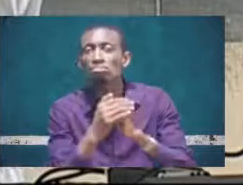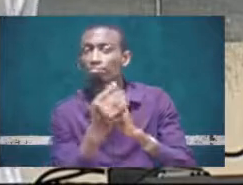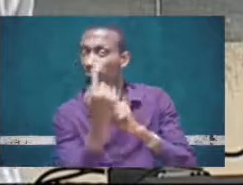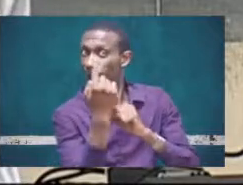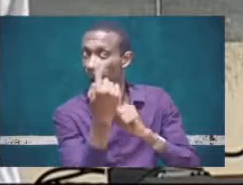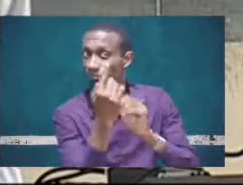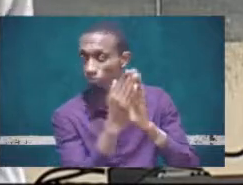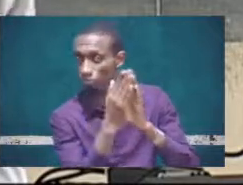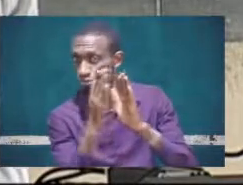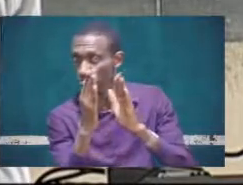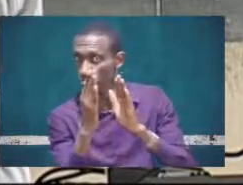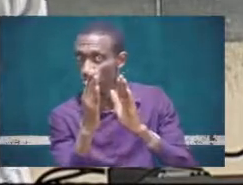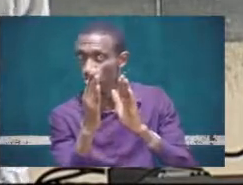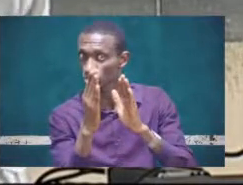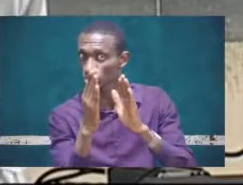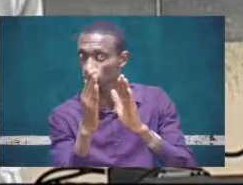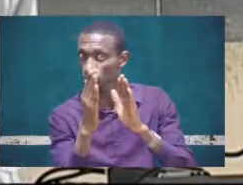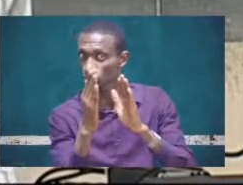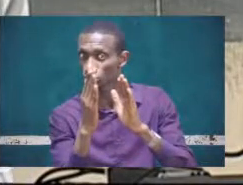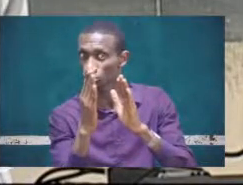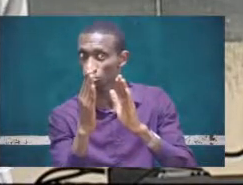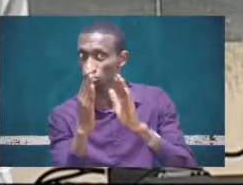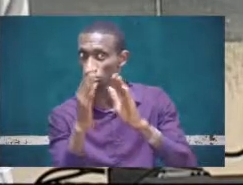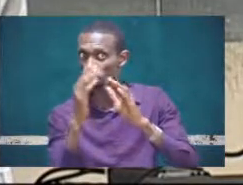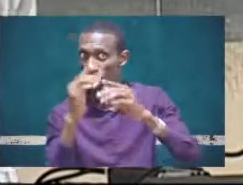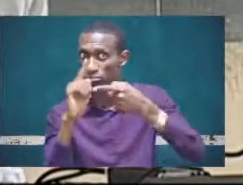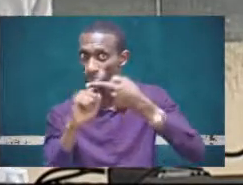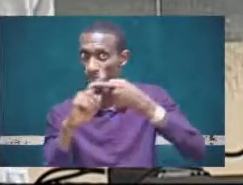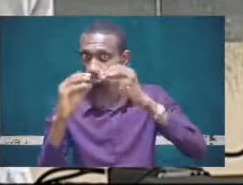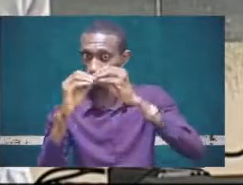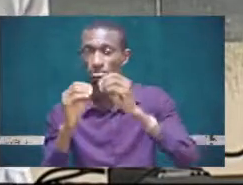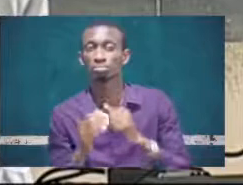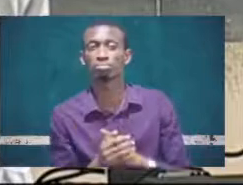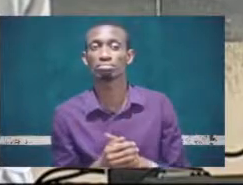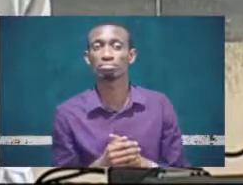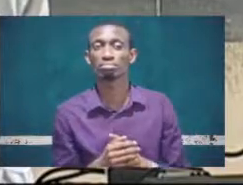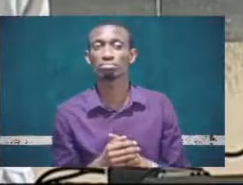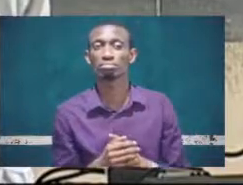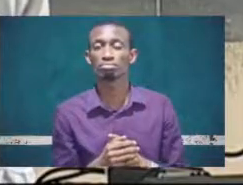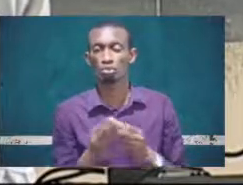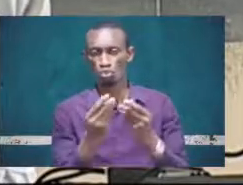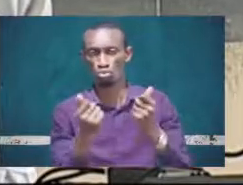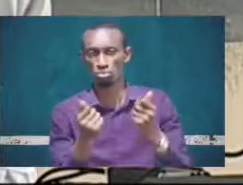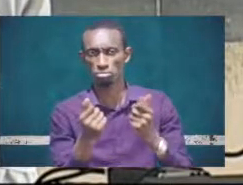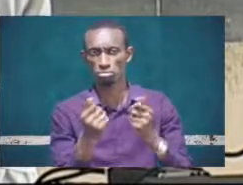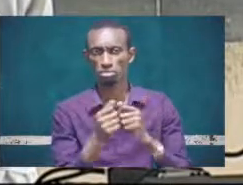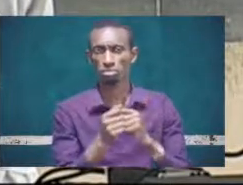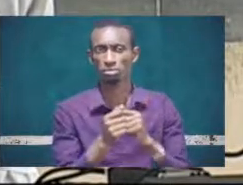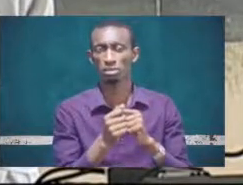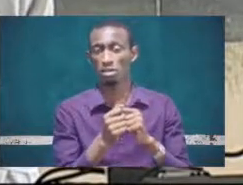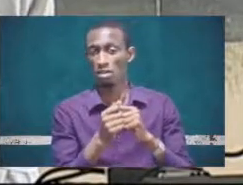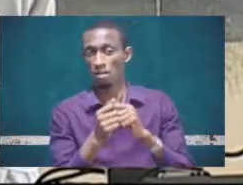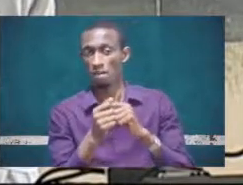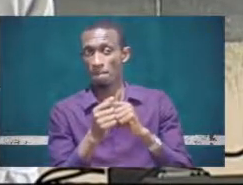from 1 up to positive infinity. So the set of solution is from negative infinity up